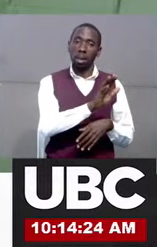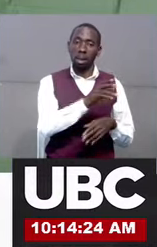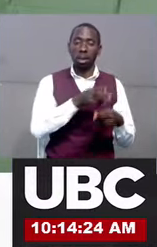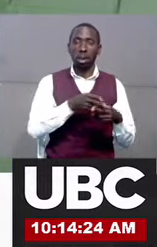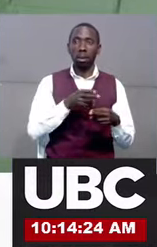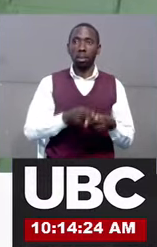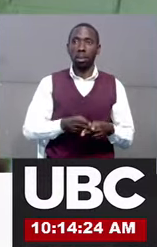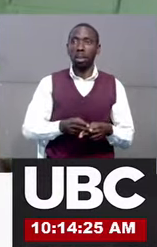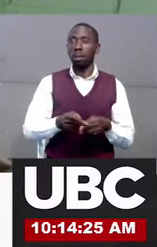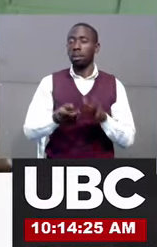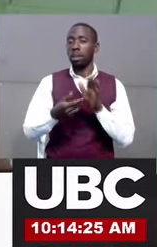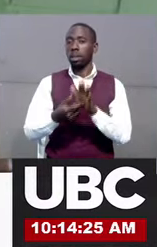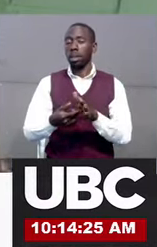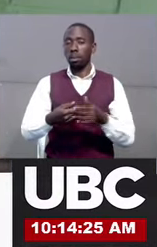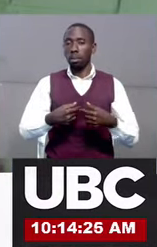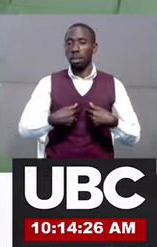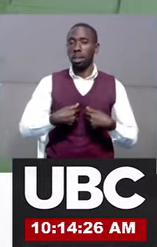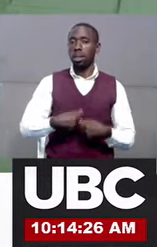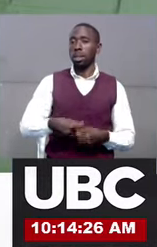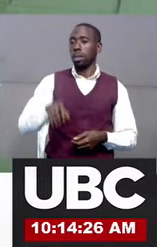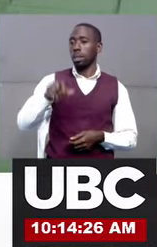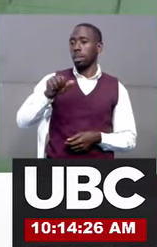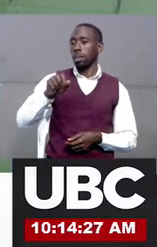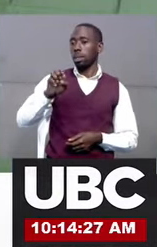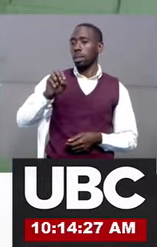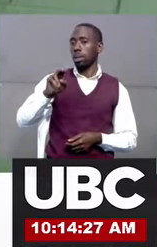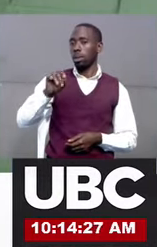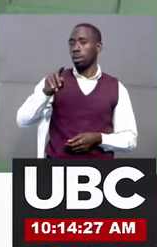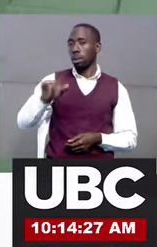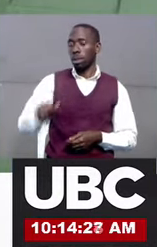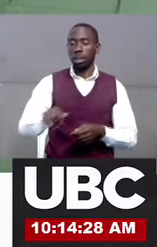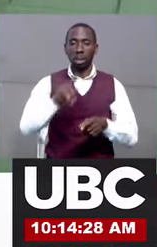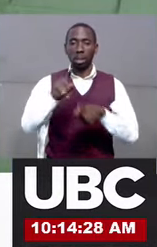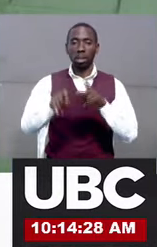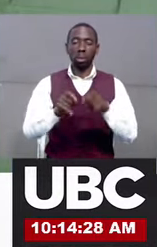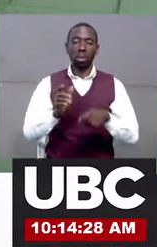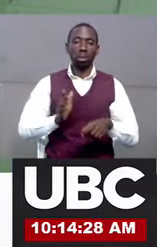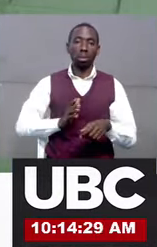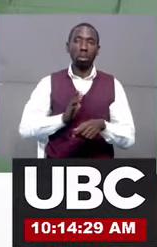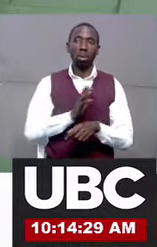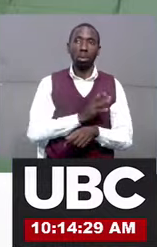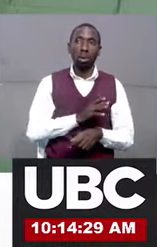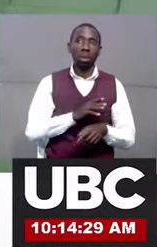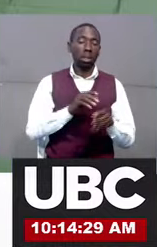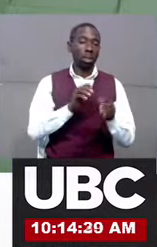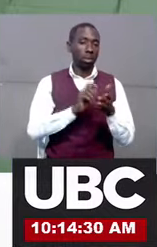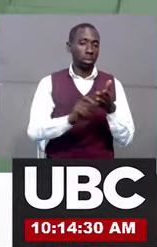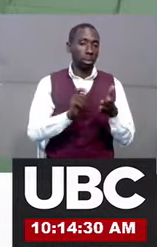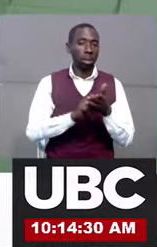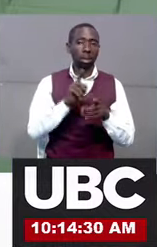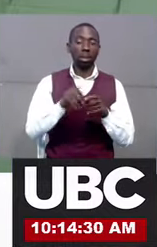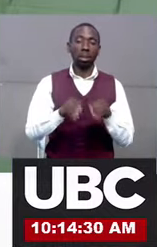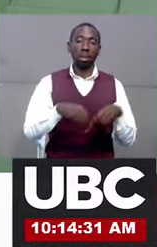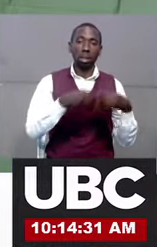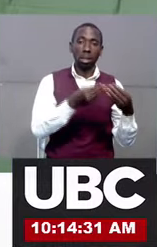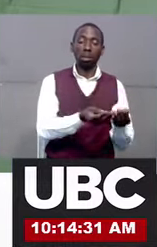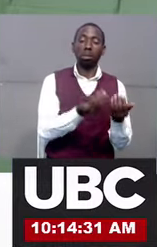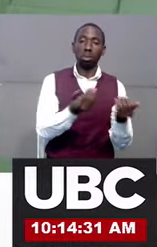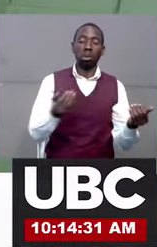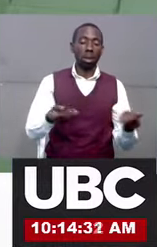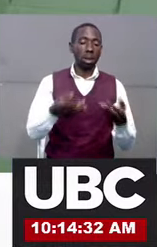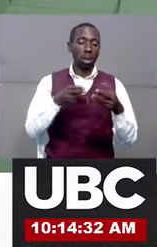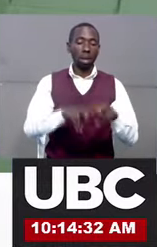Swan Solomon Silwanyi Examination Board. Then they set these exams and they give children. It has happened in my